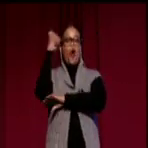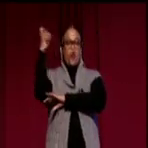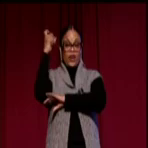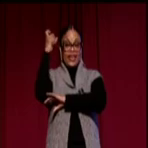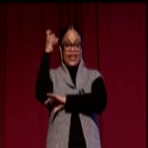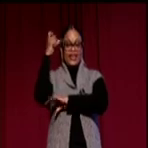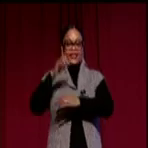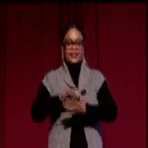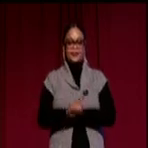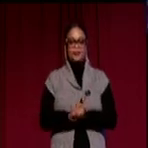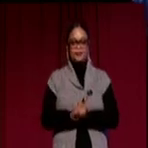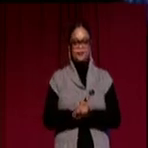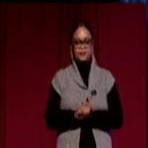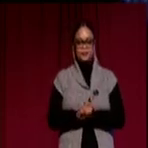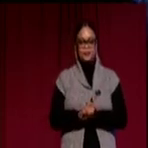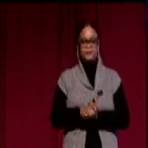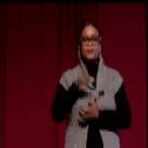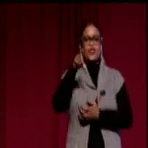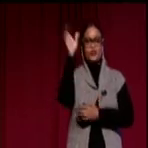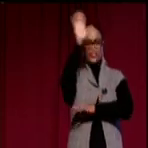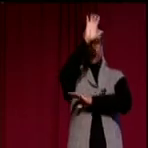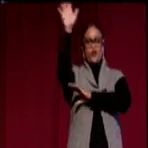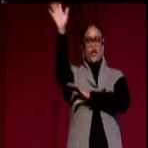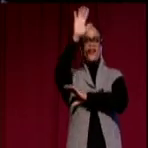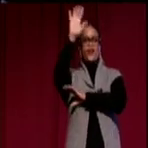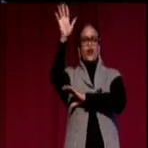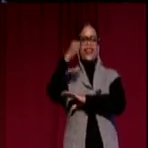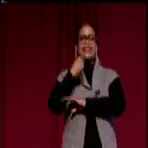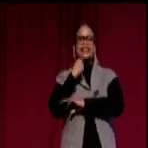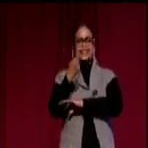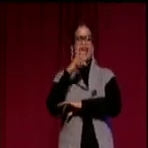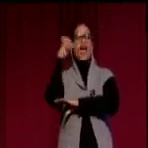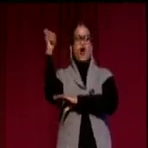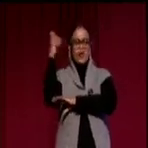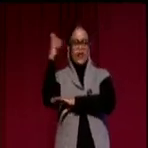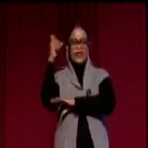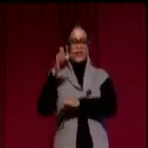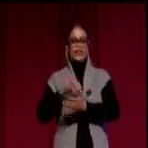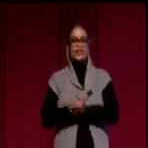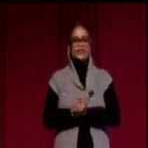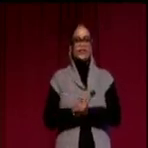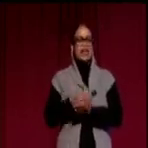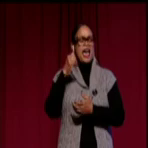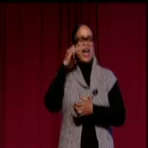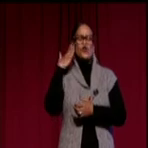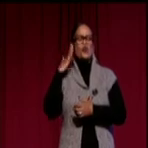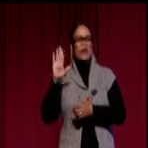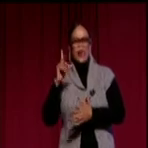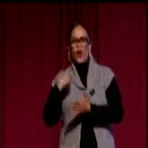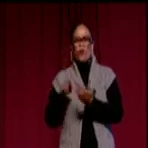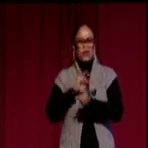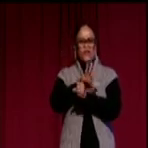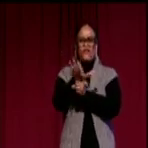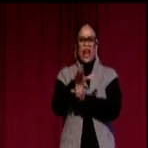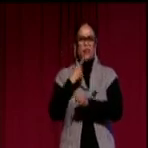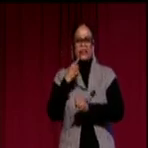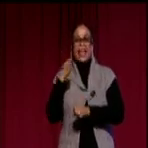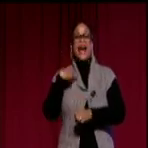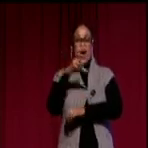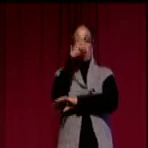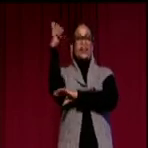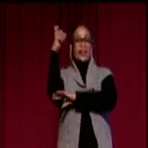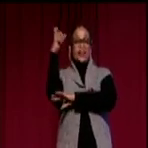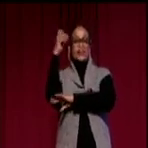I win. You ought to wave your hand and say, I win. I don't care what the virus say,